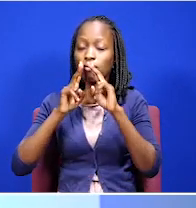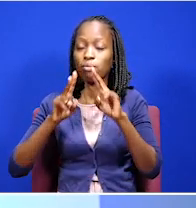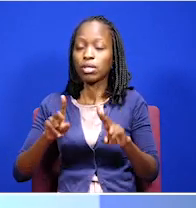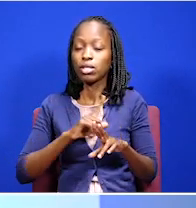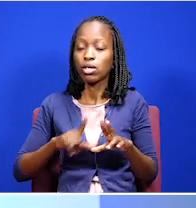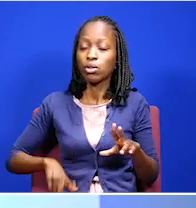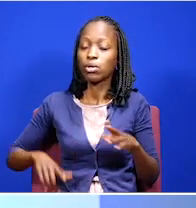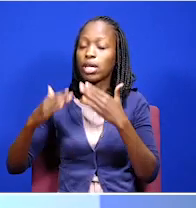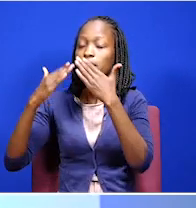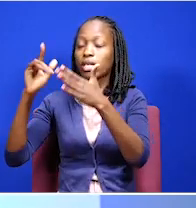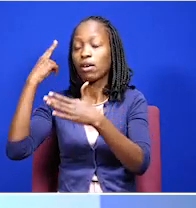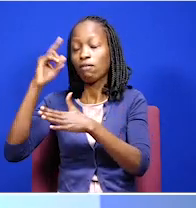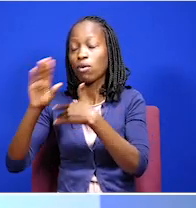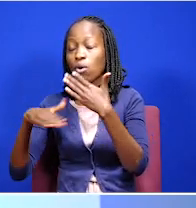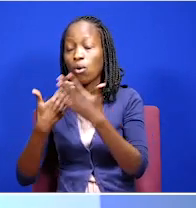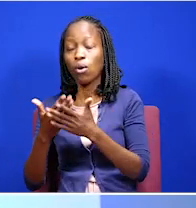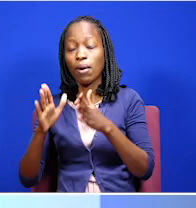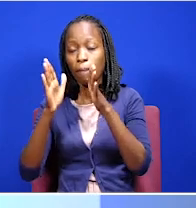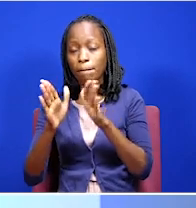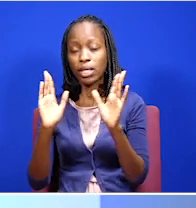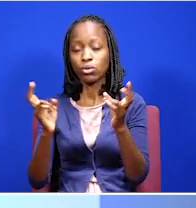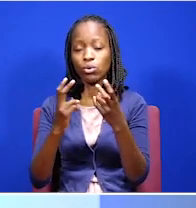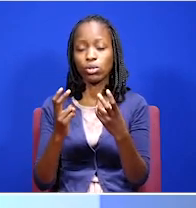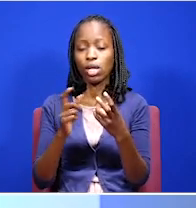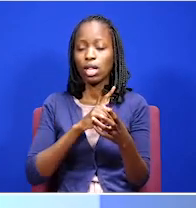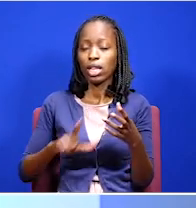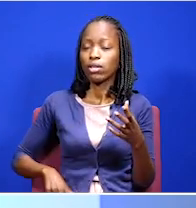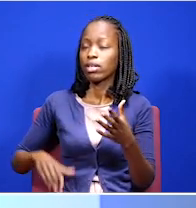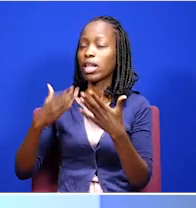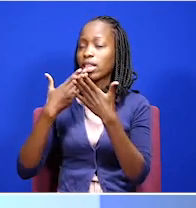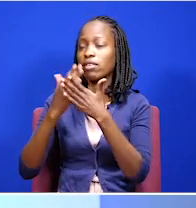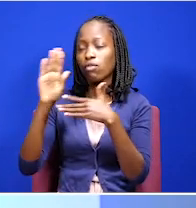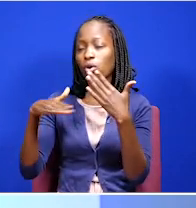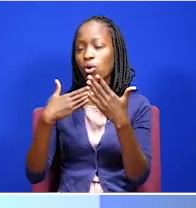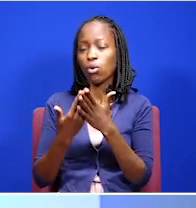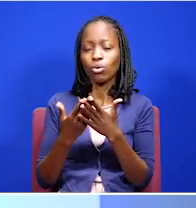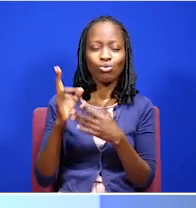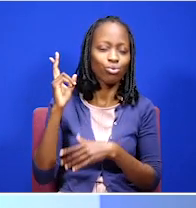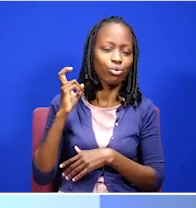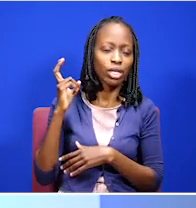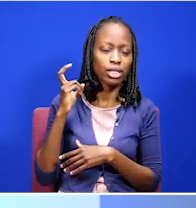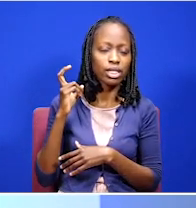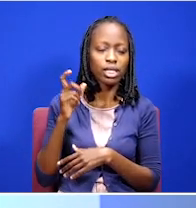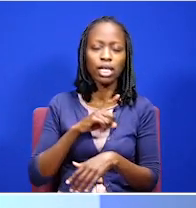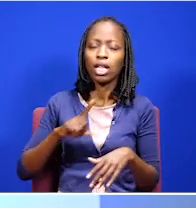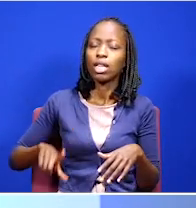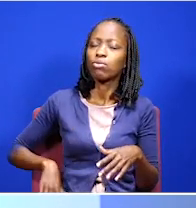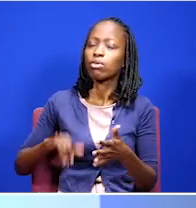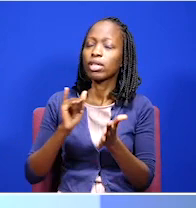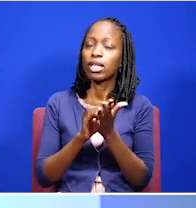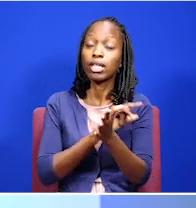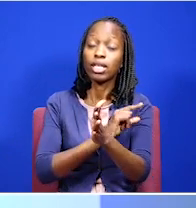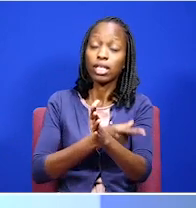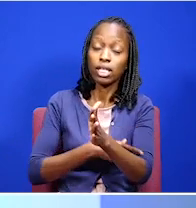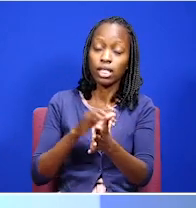for every viewer. I thank you for every listener, wherever they are, that, Father, this grace that is ripe